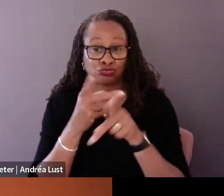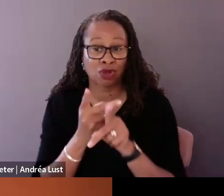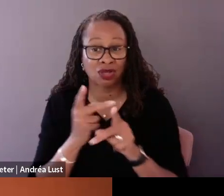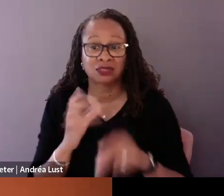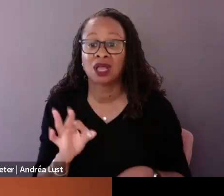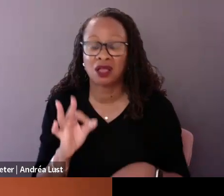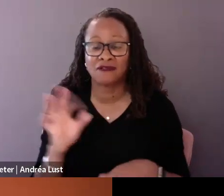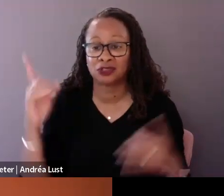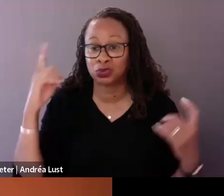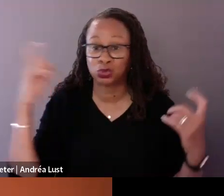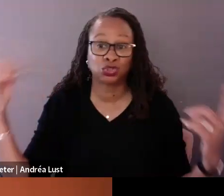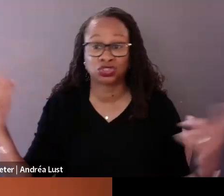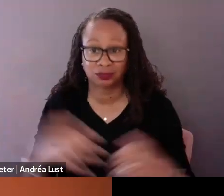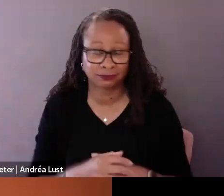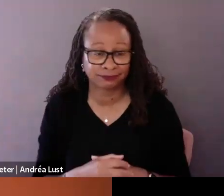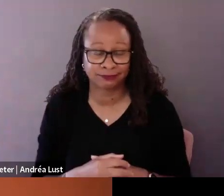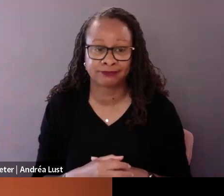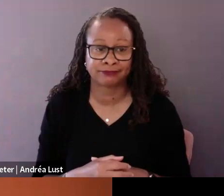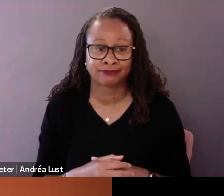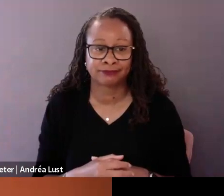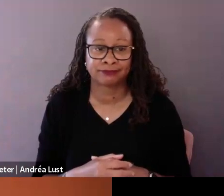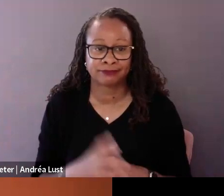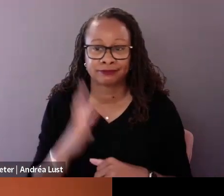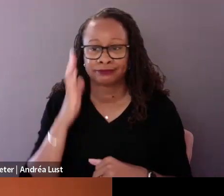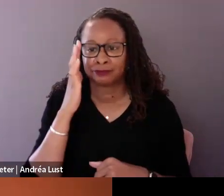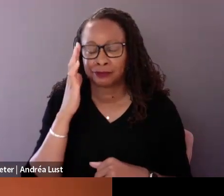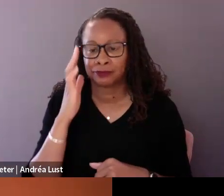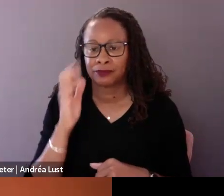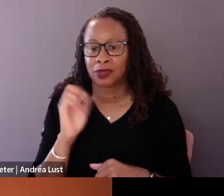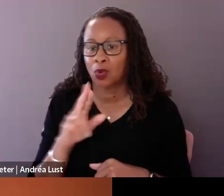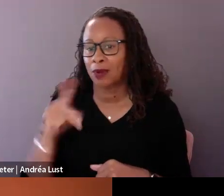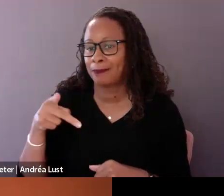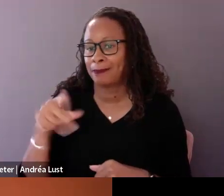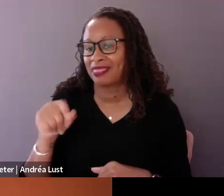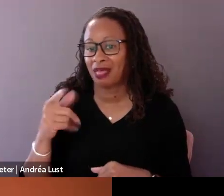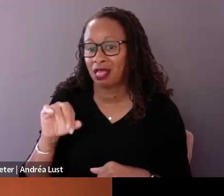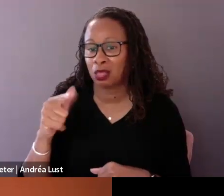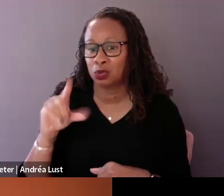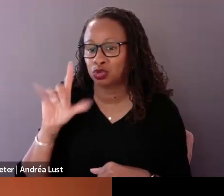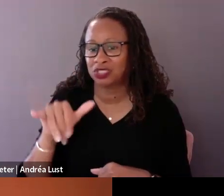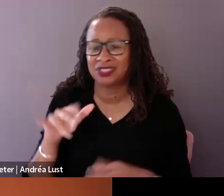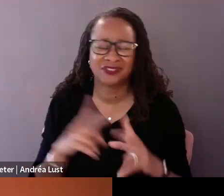know, either a delusion or pathology, or it's very hard to diagnose